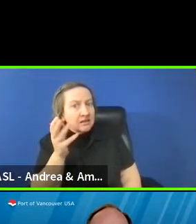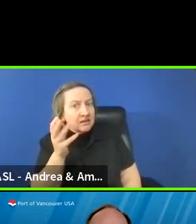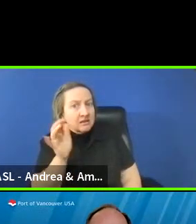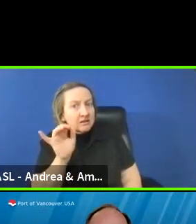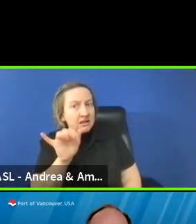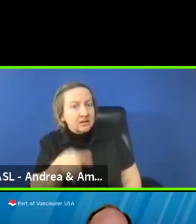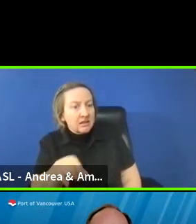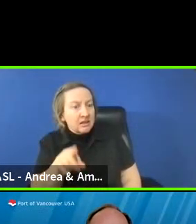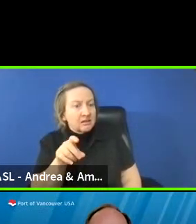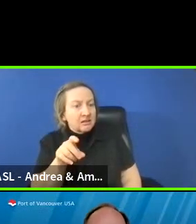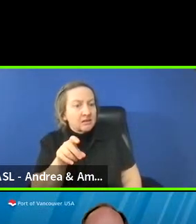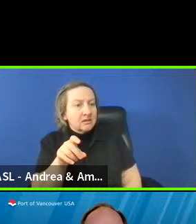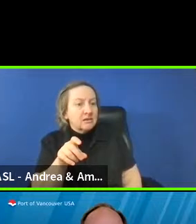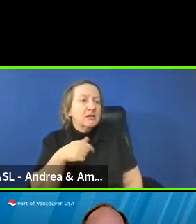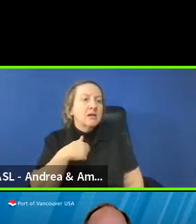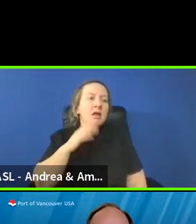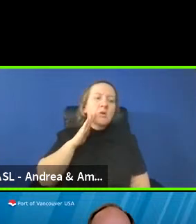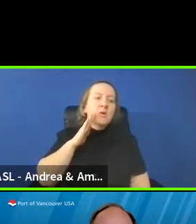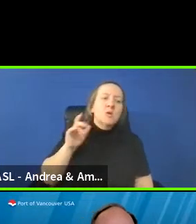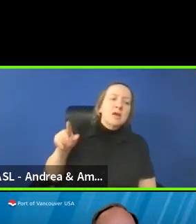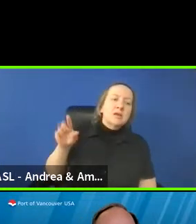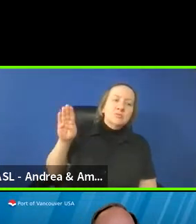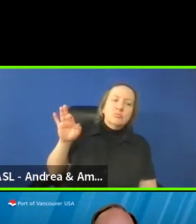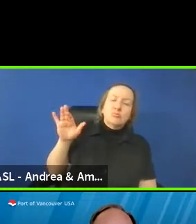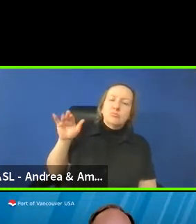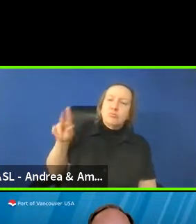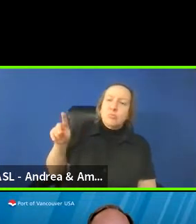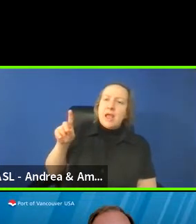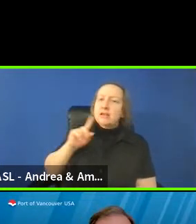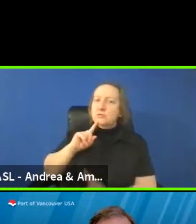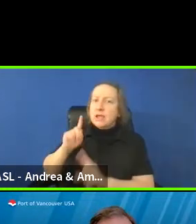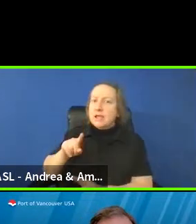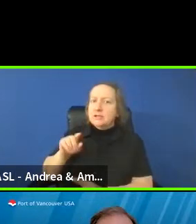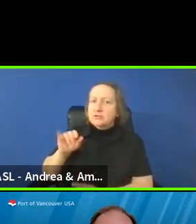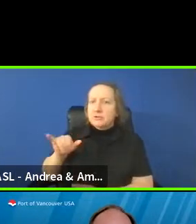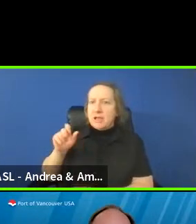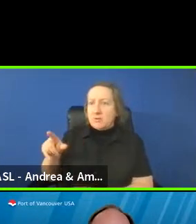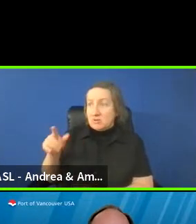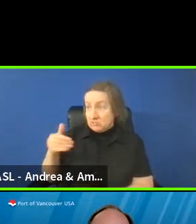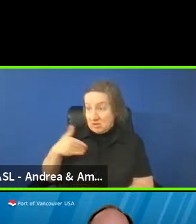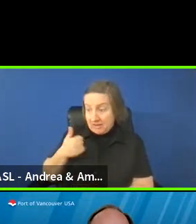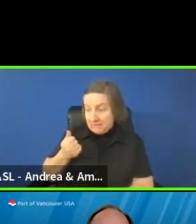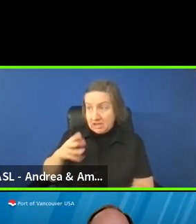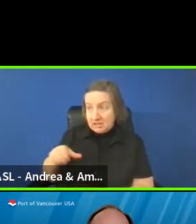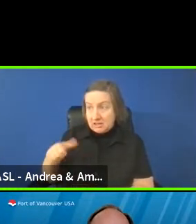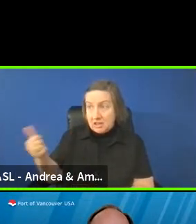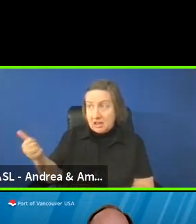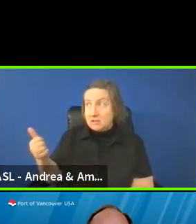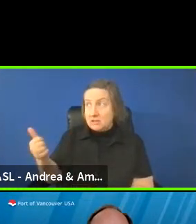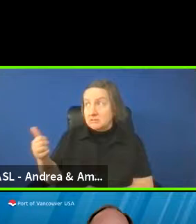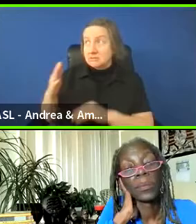And I'll ask Brad to answer that question if we have anything beyond this